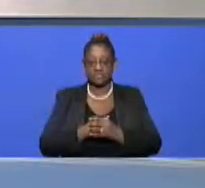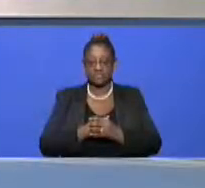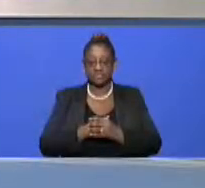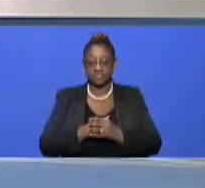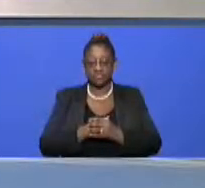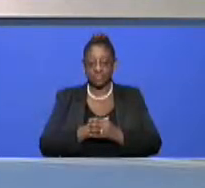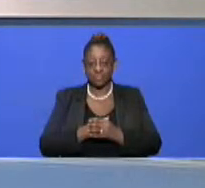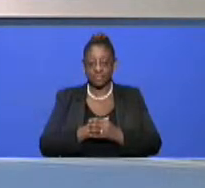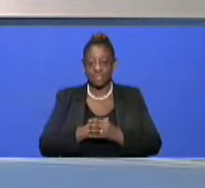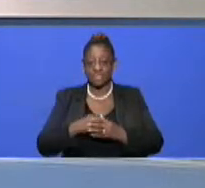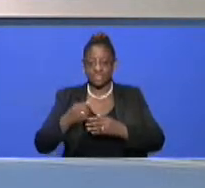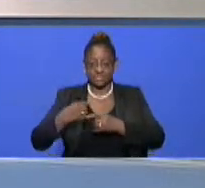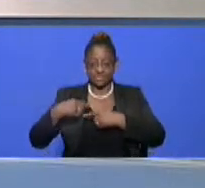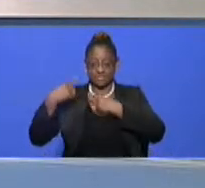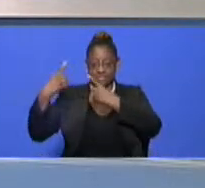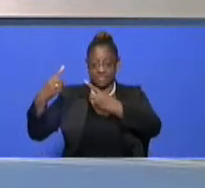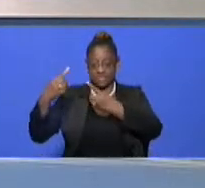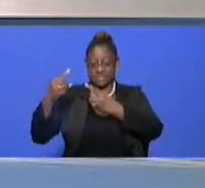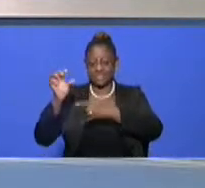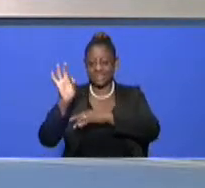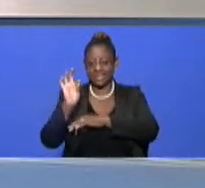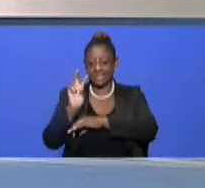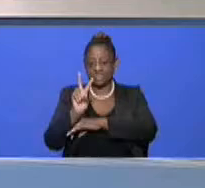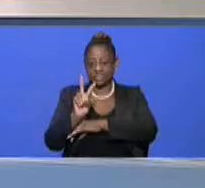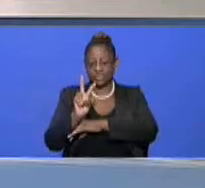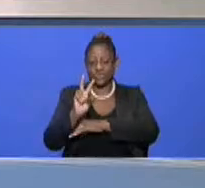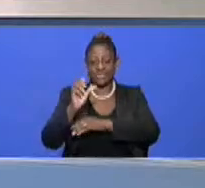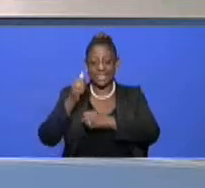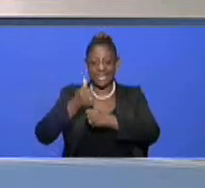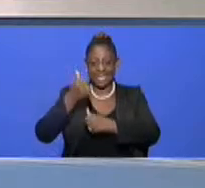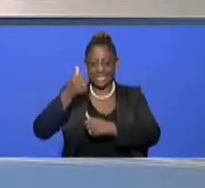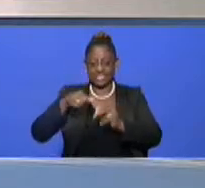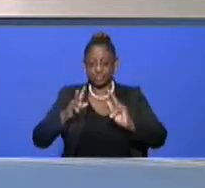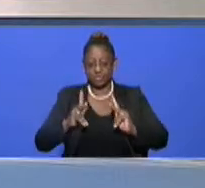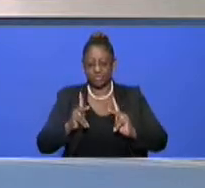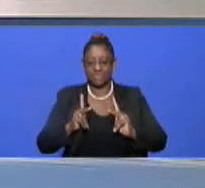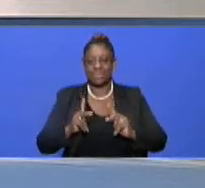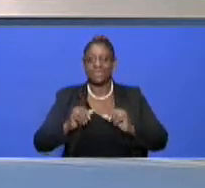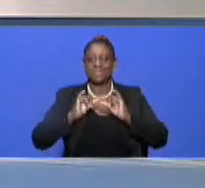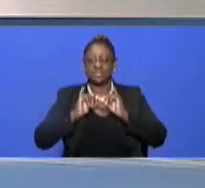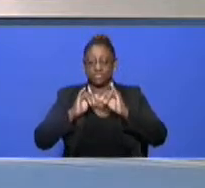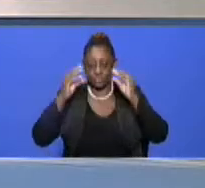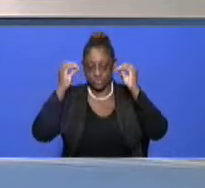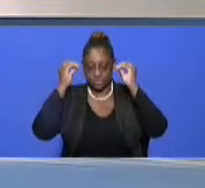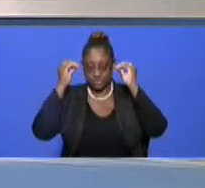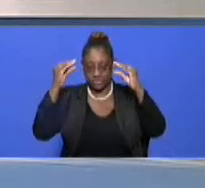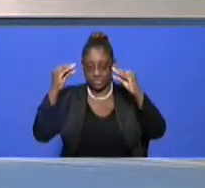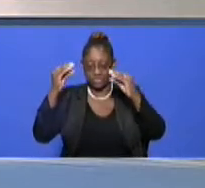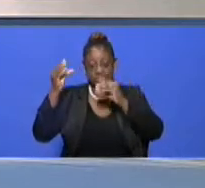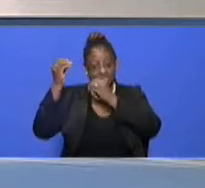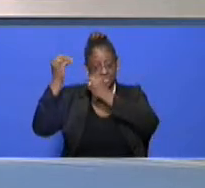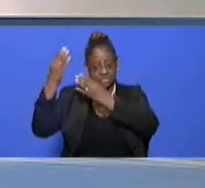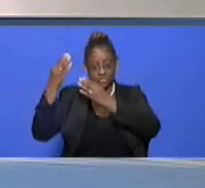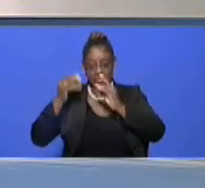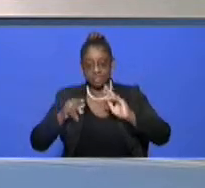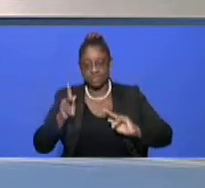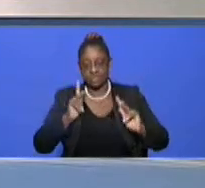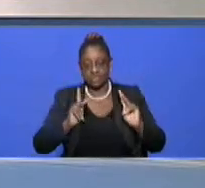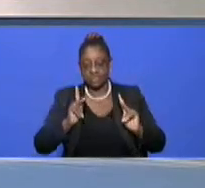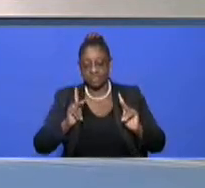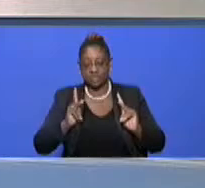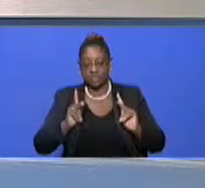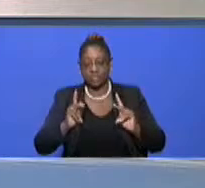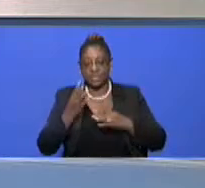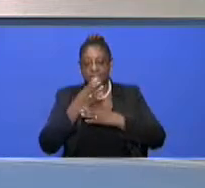Since its formation in 1992, the Bahamas AIDS Foundation has been actively educating, raising awareness, and assisting and